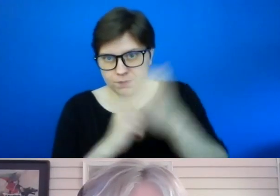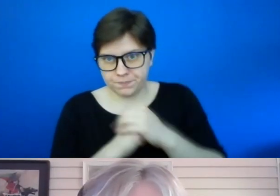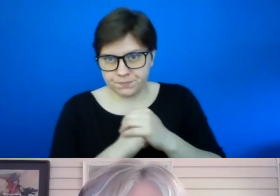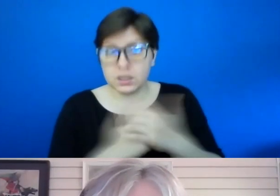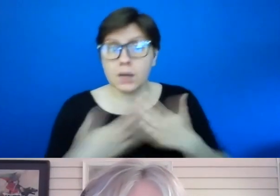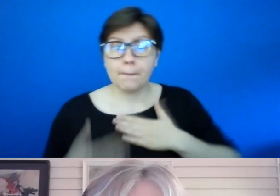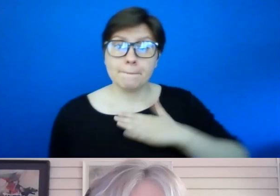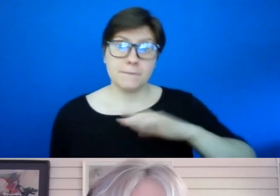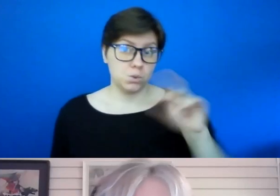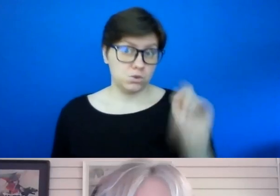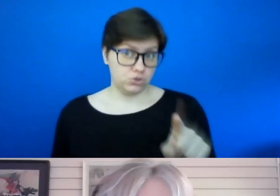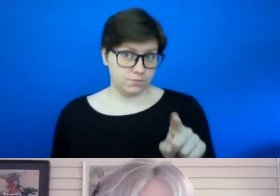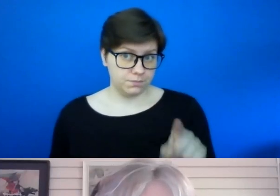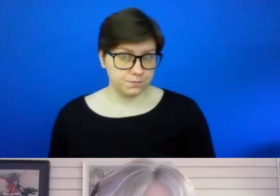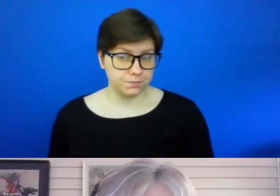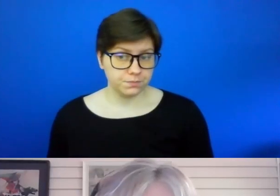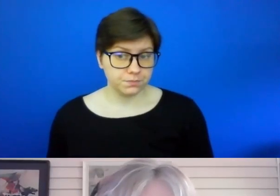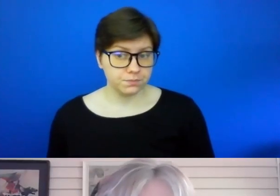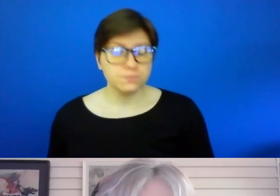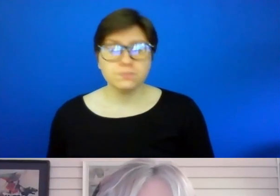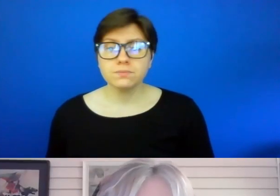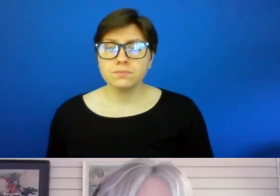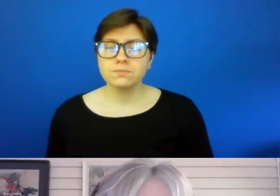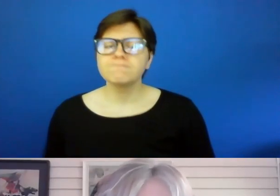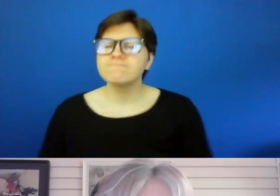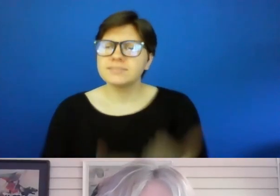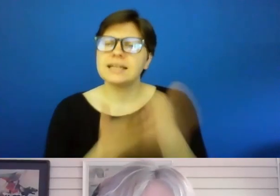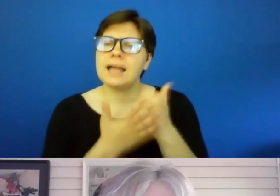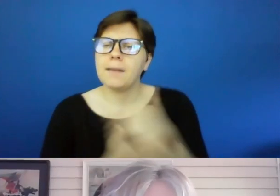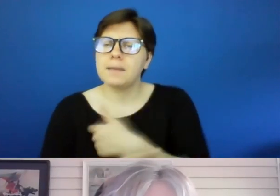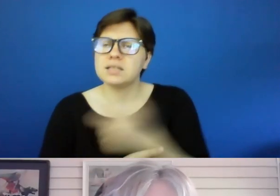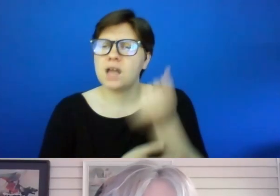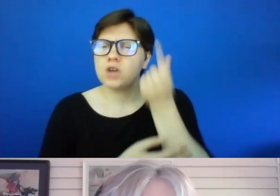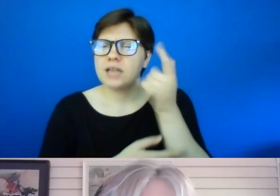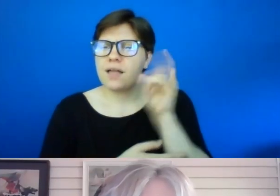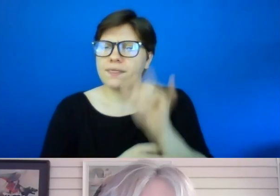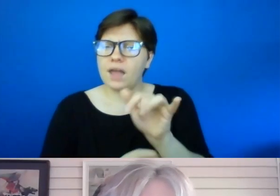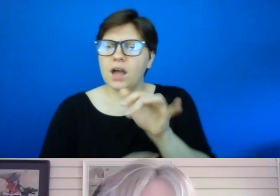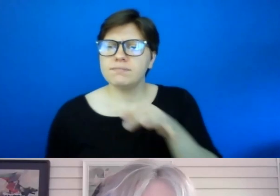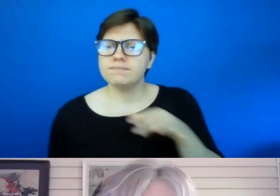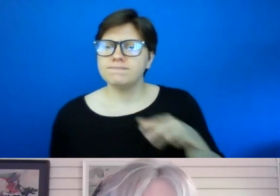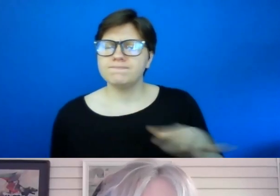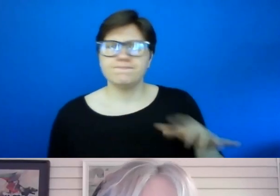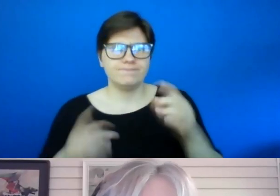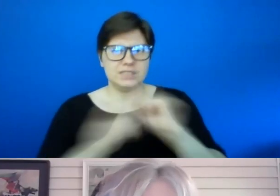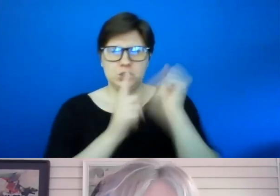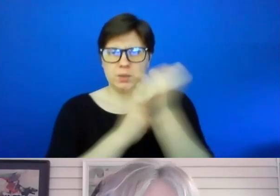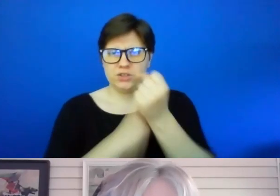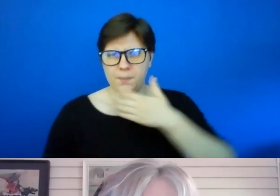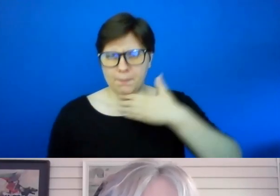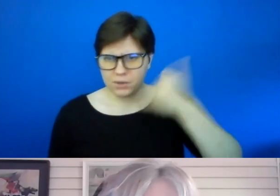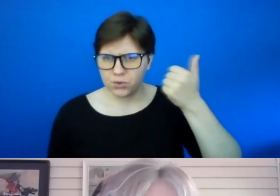of you is this. Can you help us understand the landscape better by talking about some